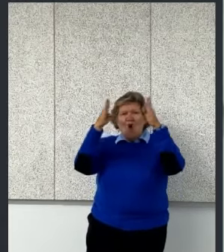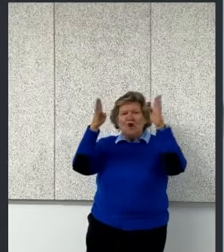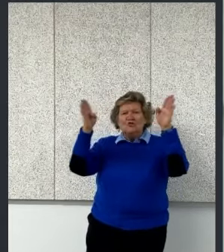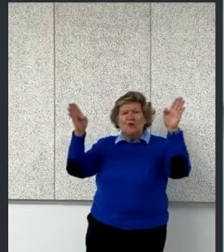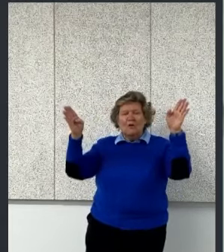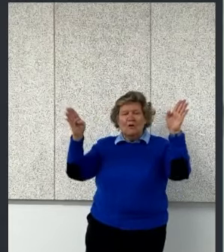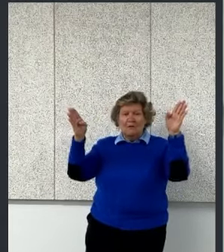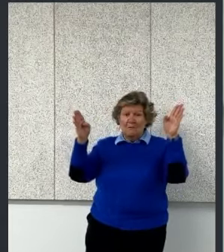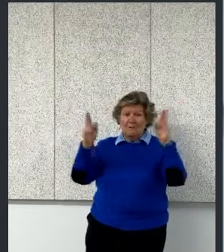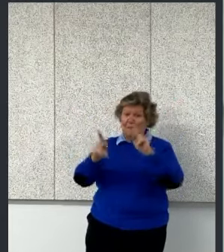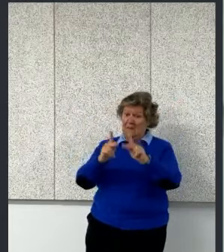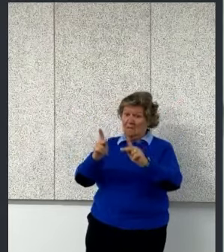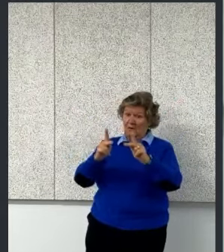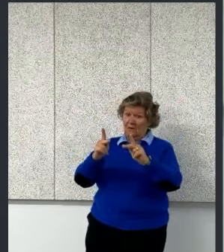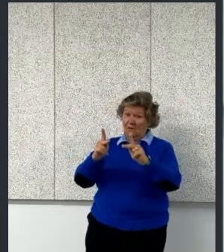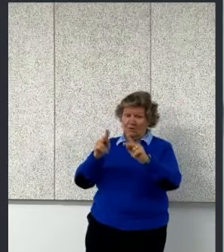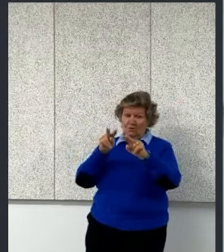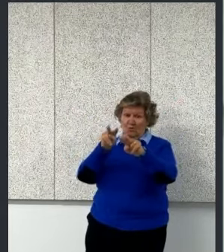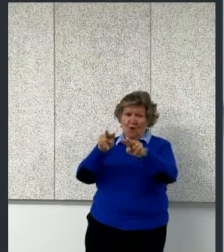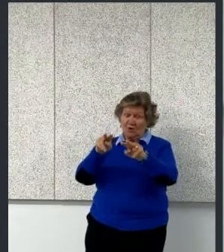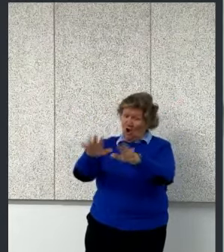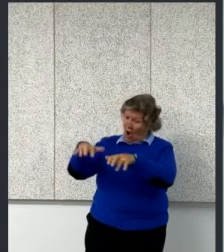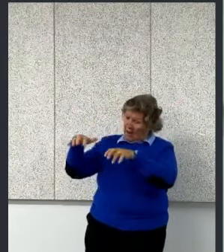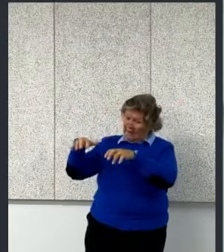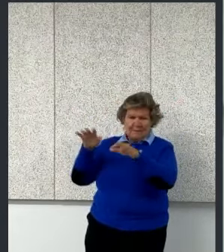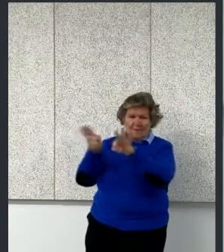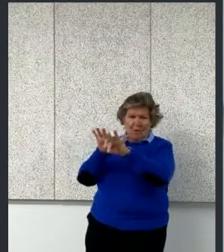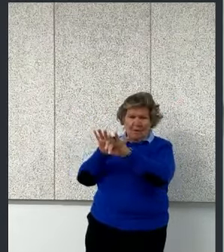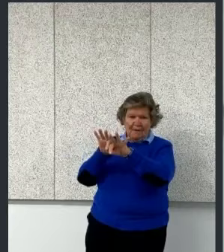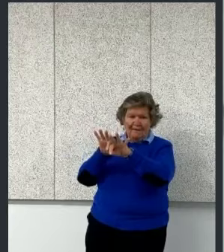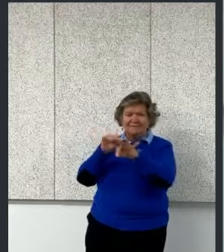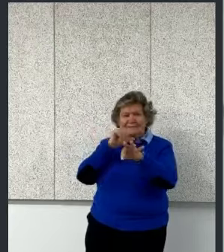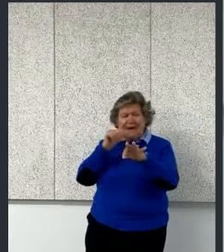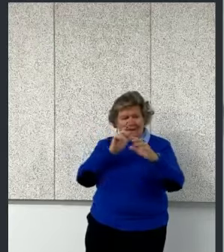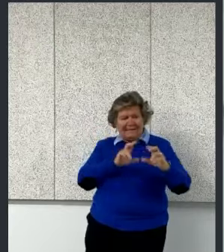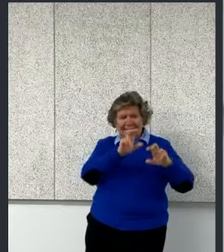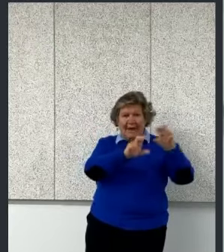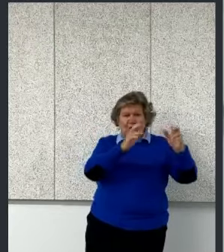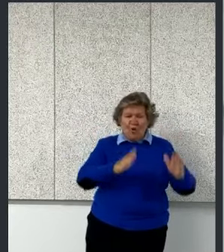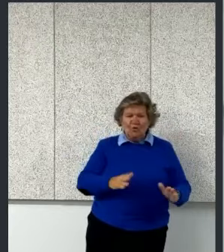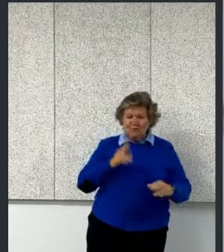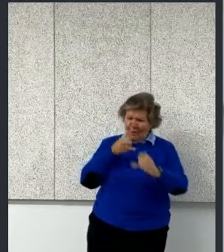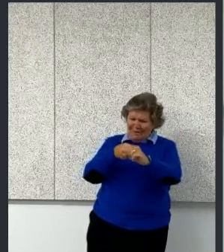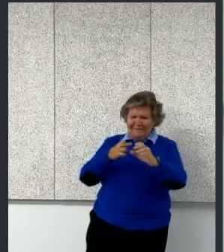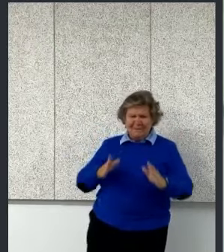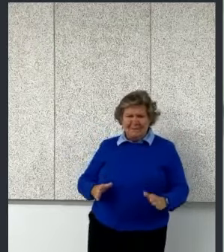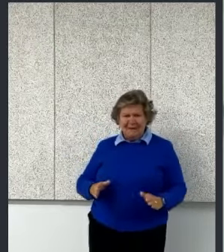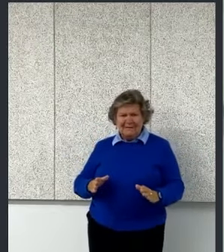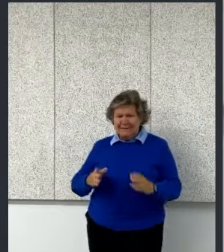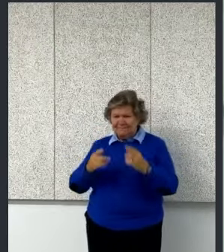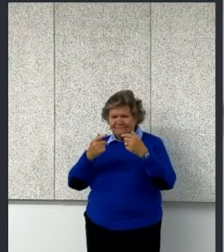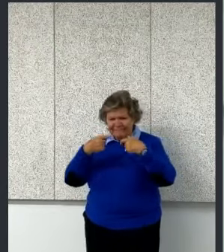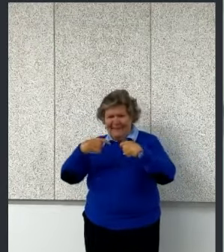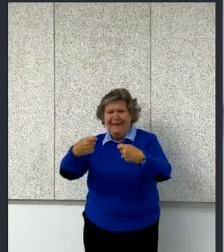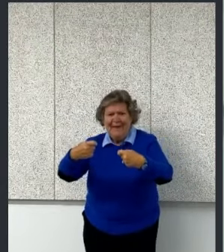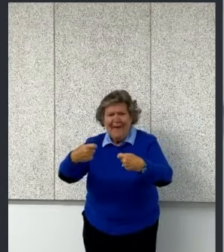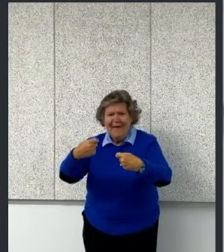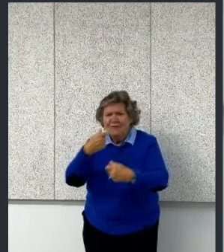are essential, or not audiences, stakeholders, participants, engaged